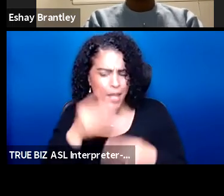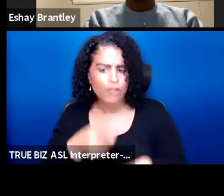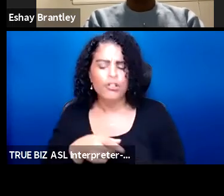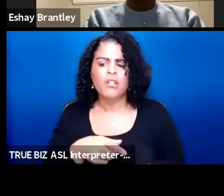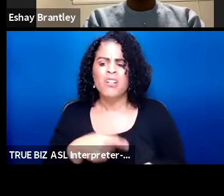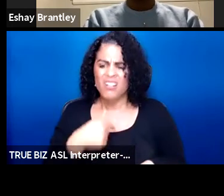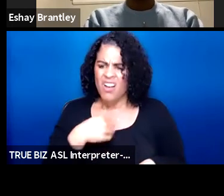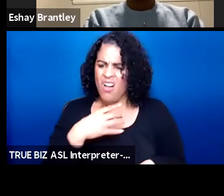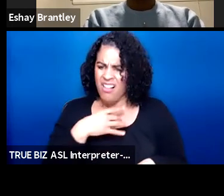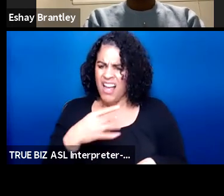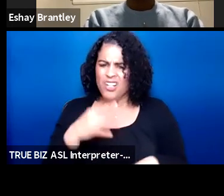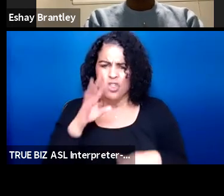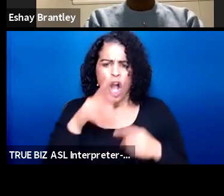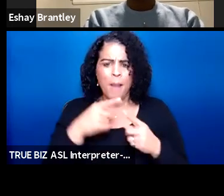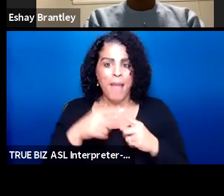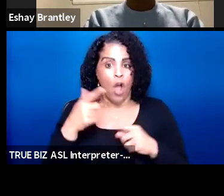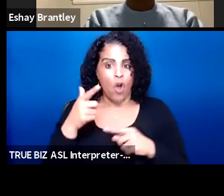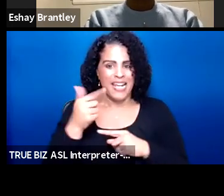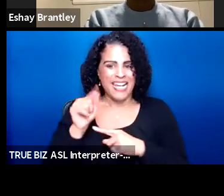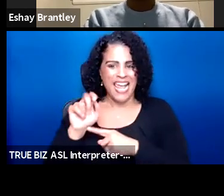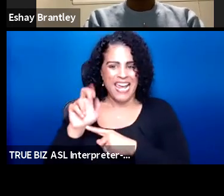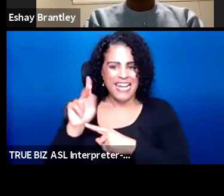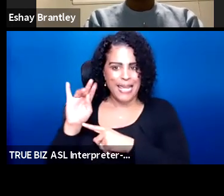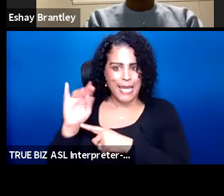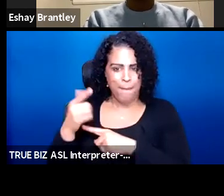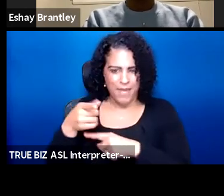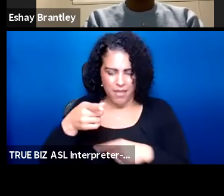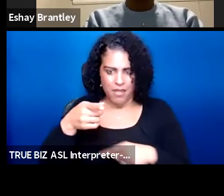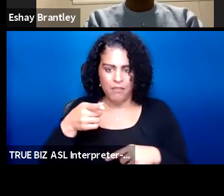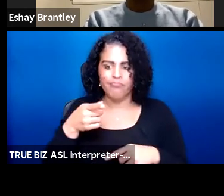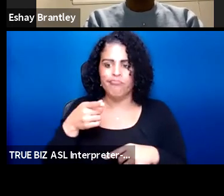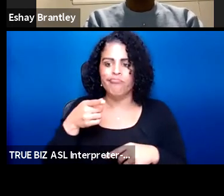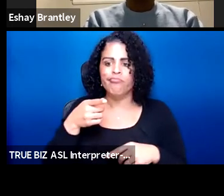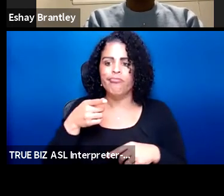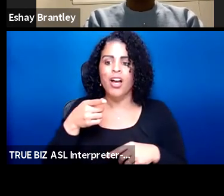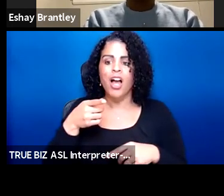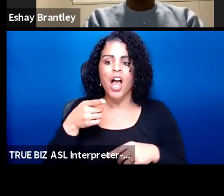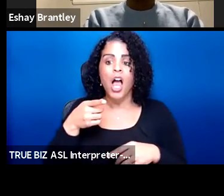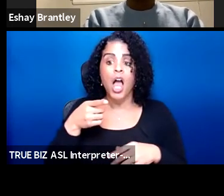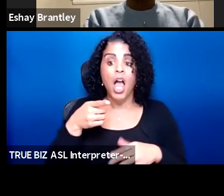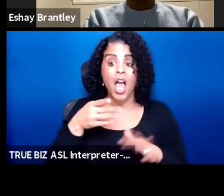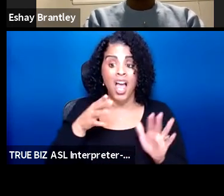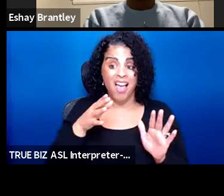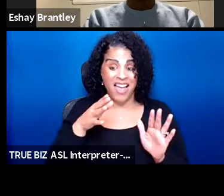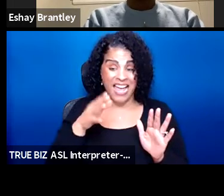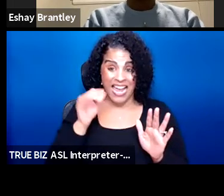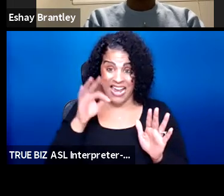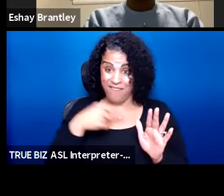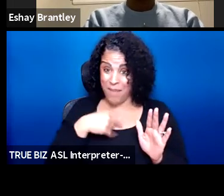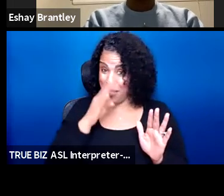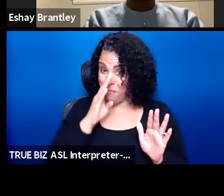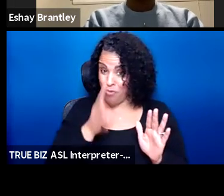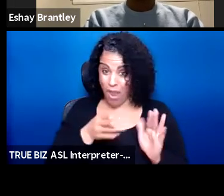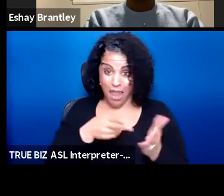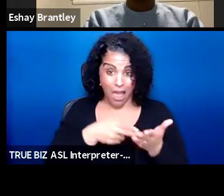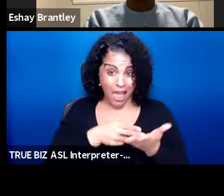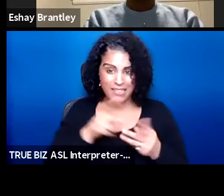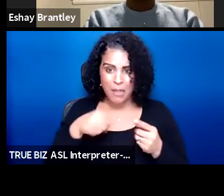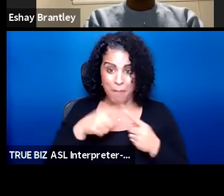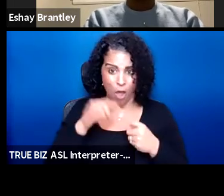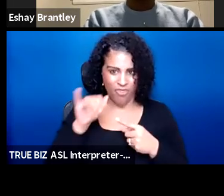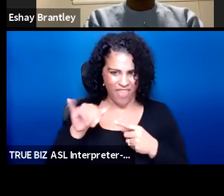would like to touch on gatekeeping in the way that, I mean, personally, if I'm going to be very raw and blunt here about gatekeeping, how I